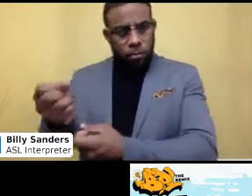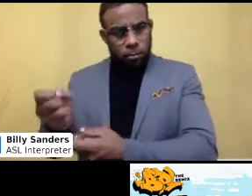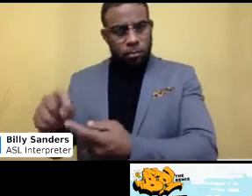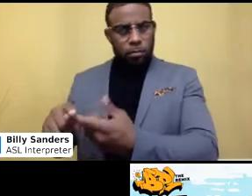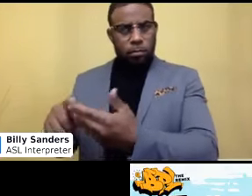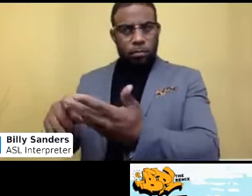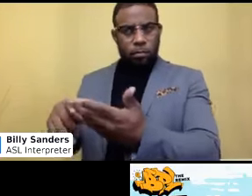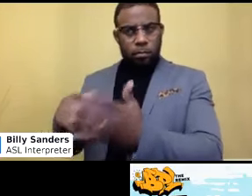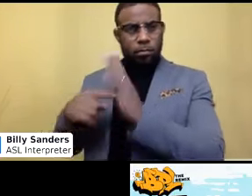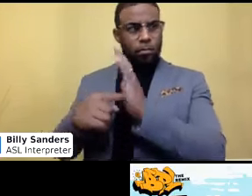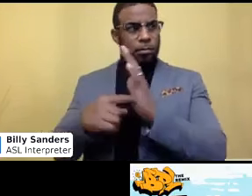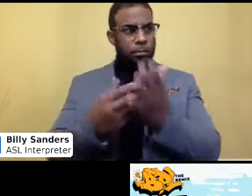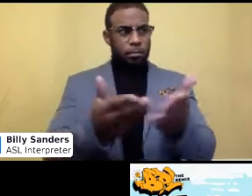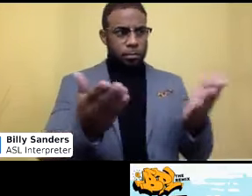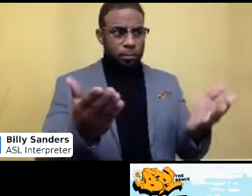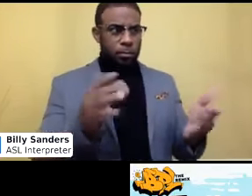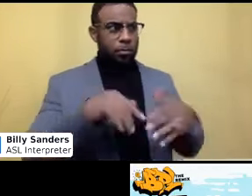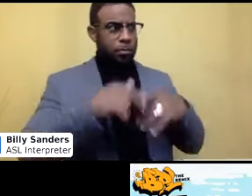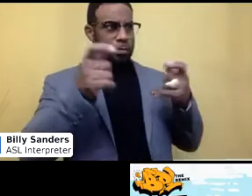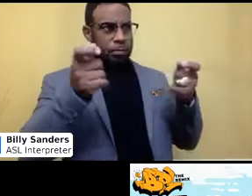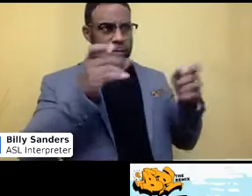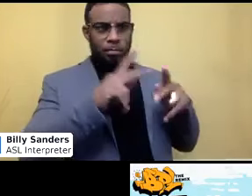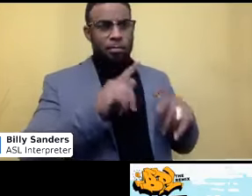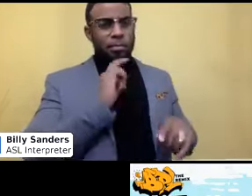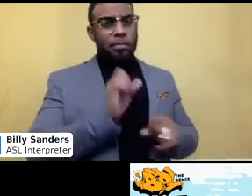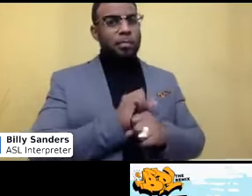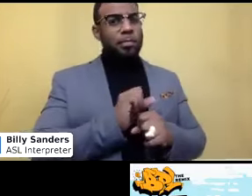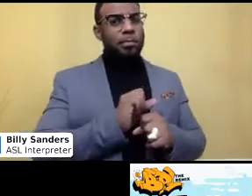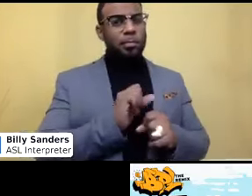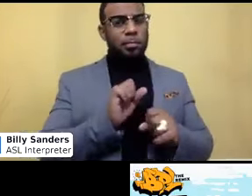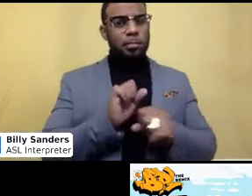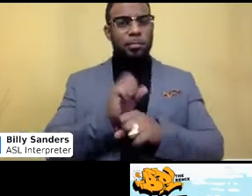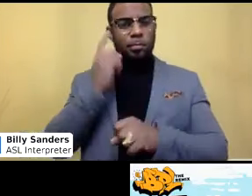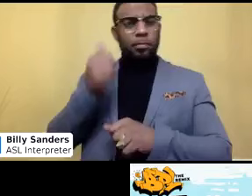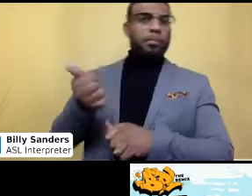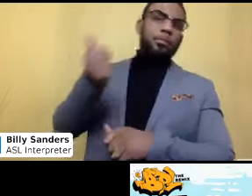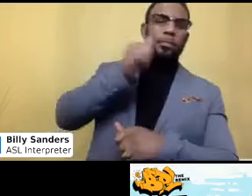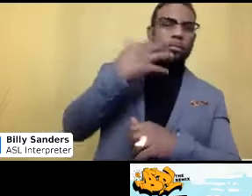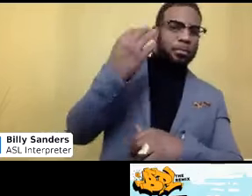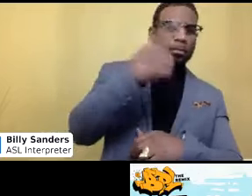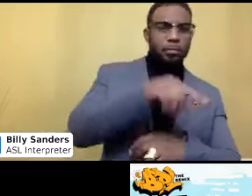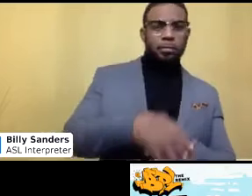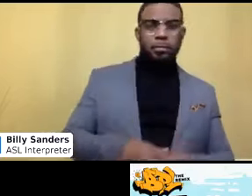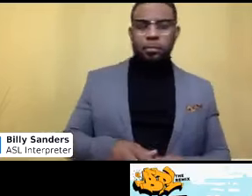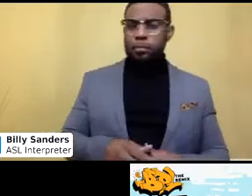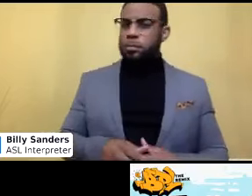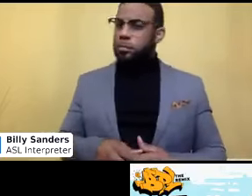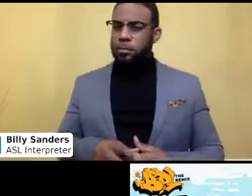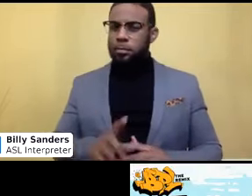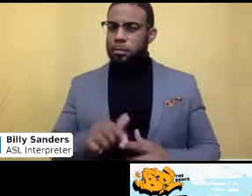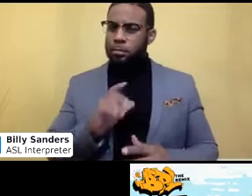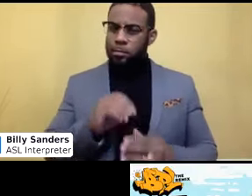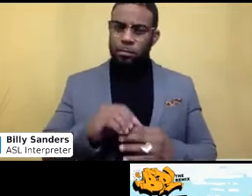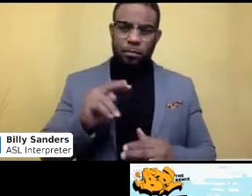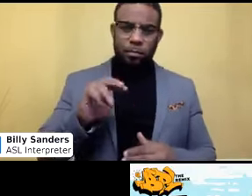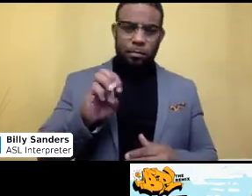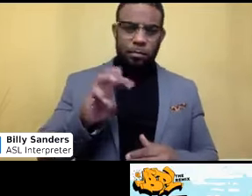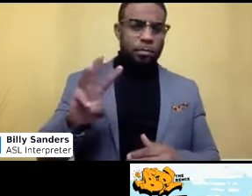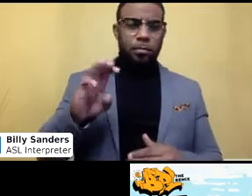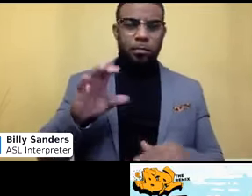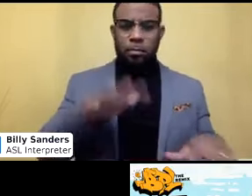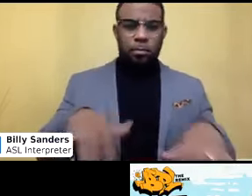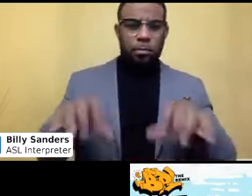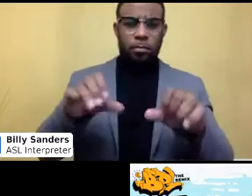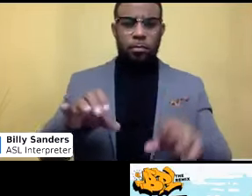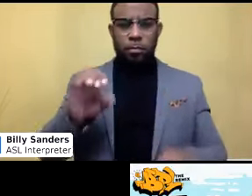to represent you and govern the people, but they're actually working for the outside. And so when we say neocolonialism, the